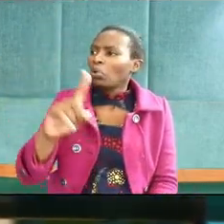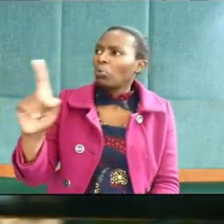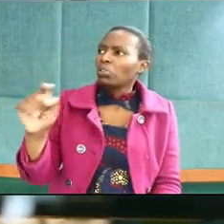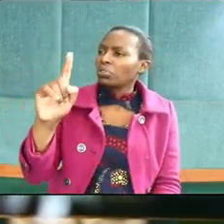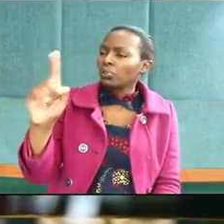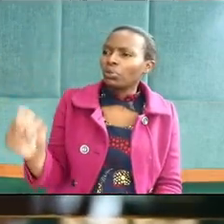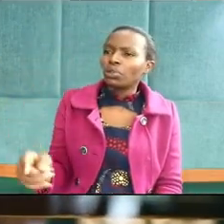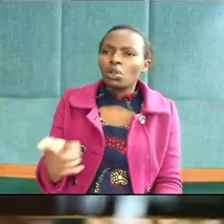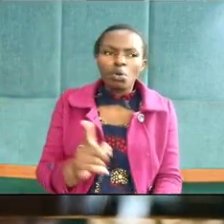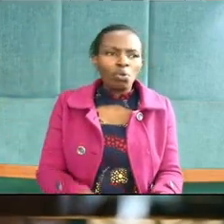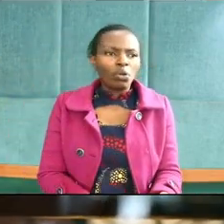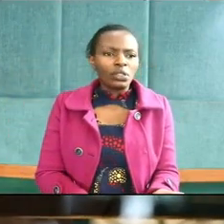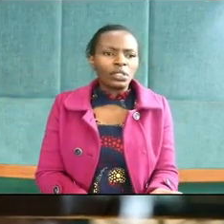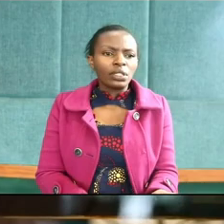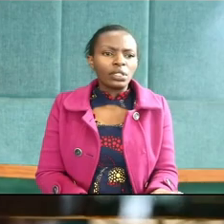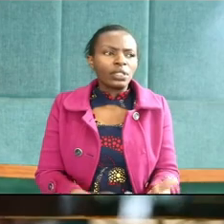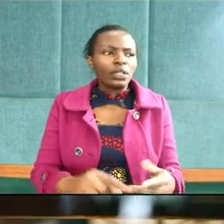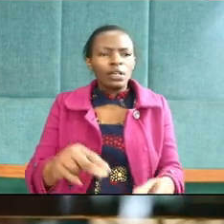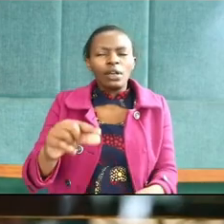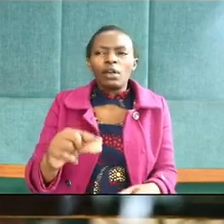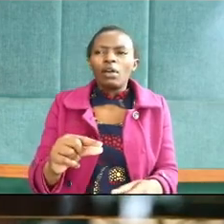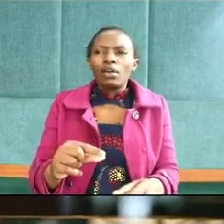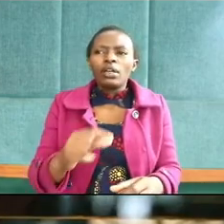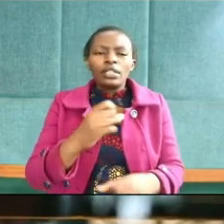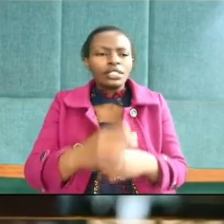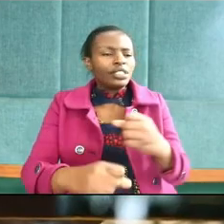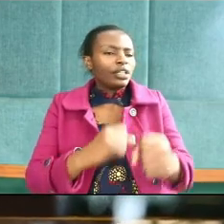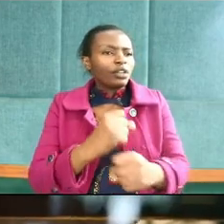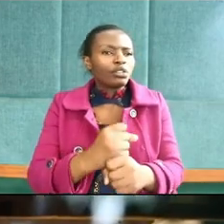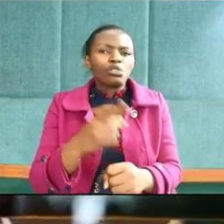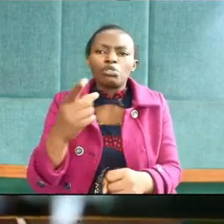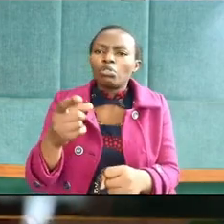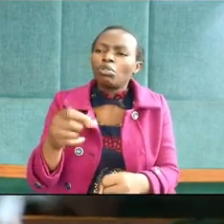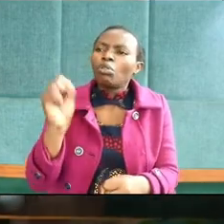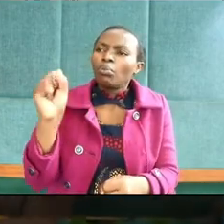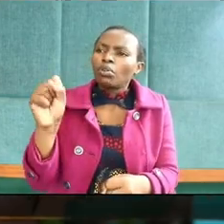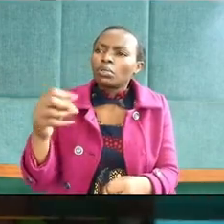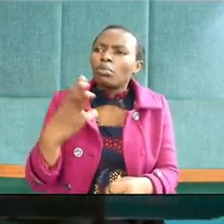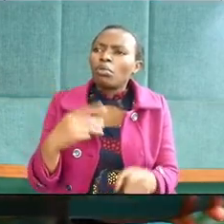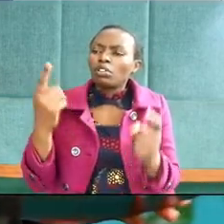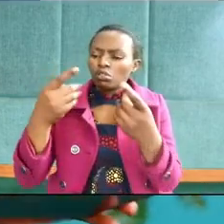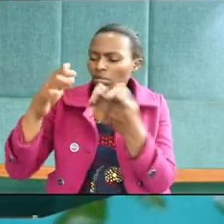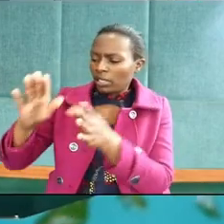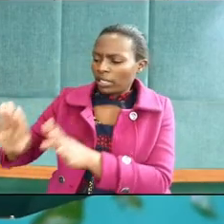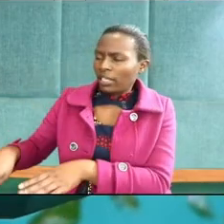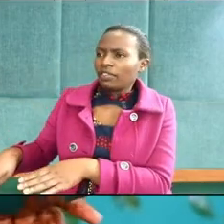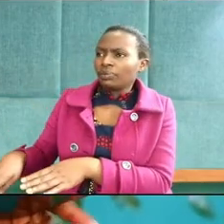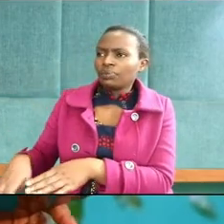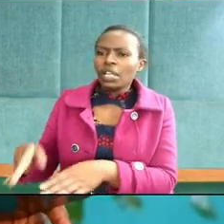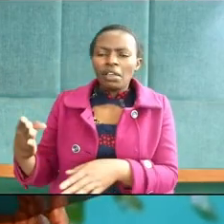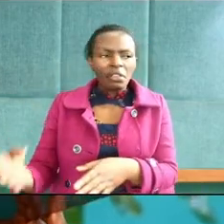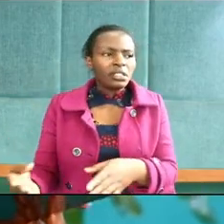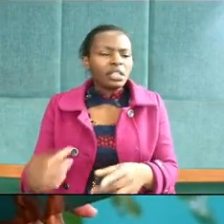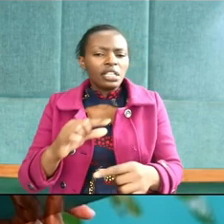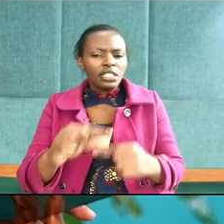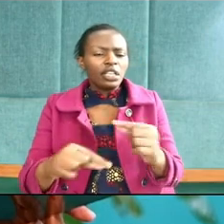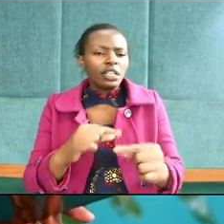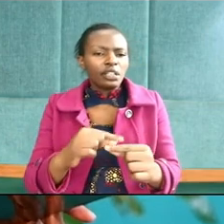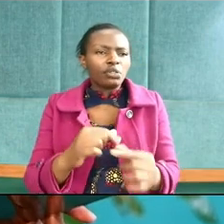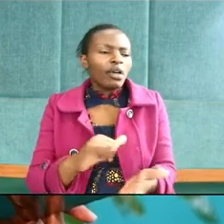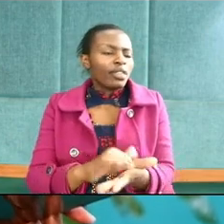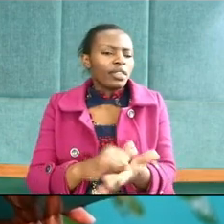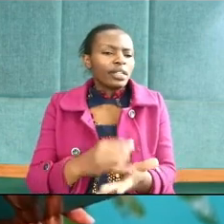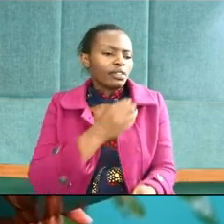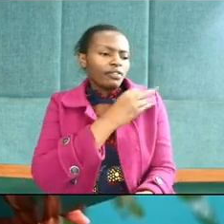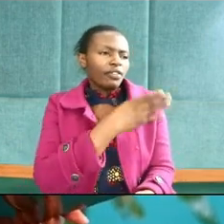of a generation would you love to leave behind? Is it a generation that does not fear God or a